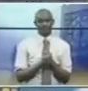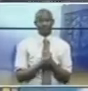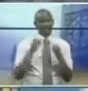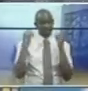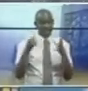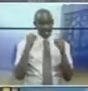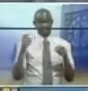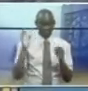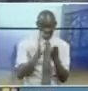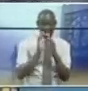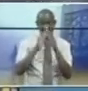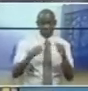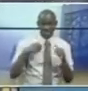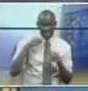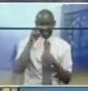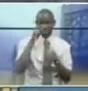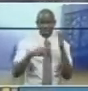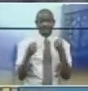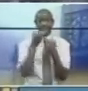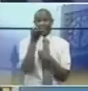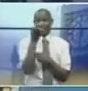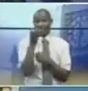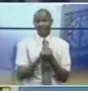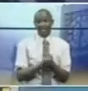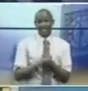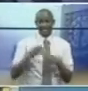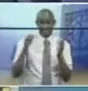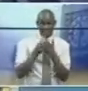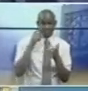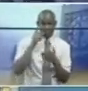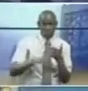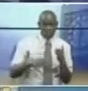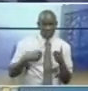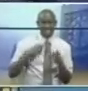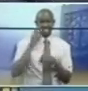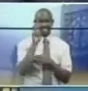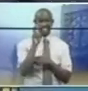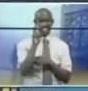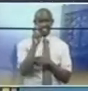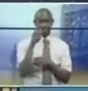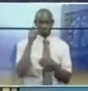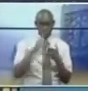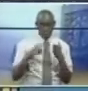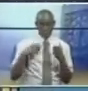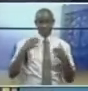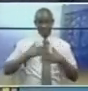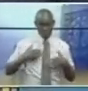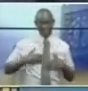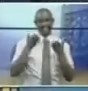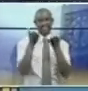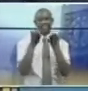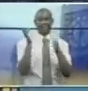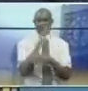Many flocked the house where the dreadful incident allegedly occurred, with some scaling walls just to get a glimpse of where the decomposing body